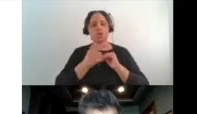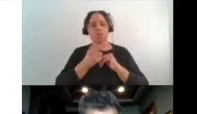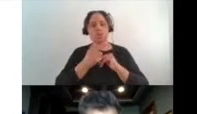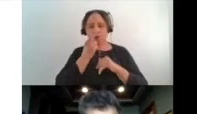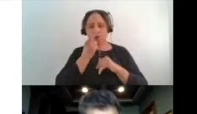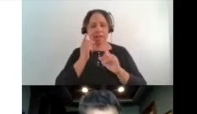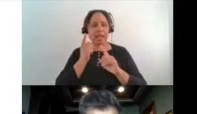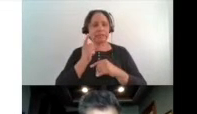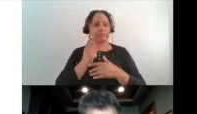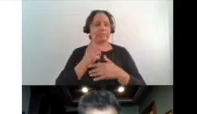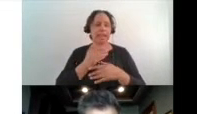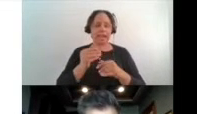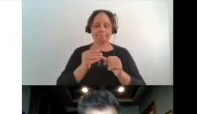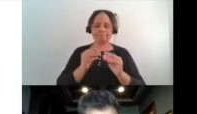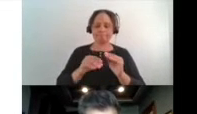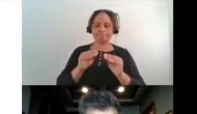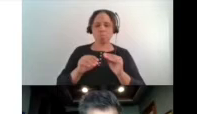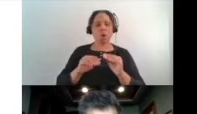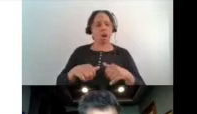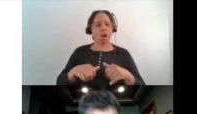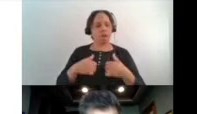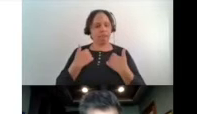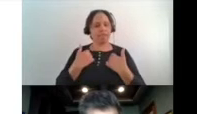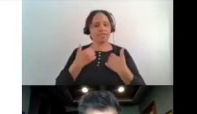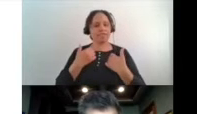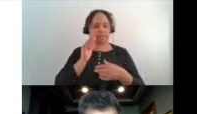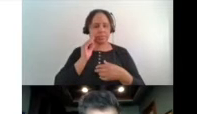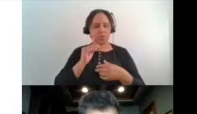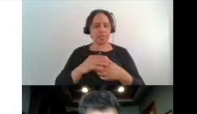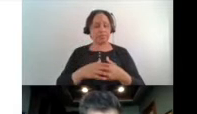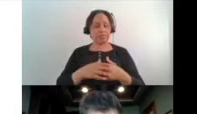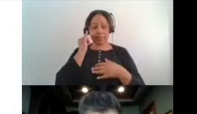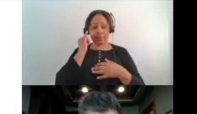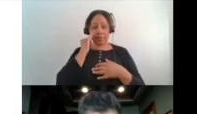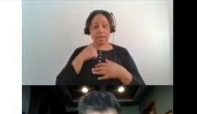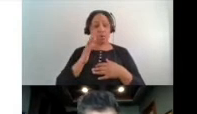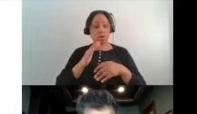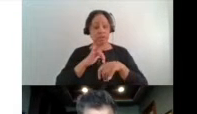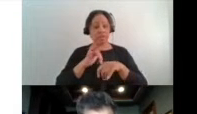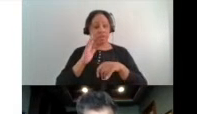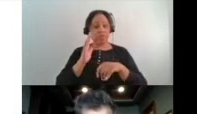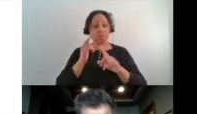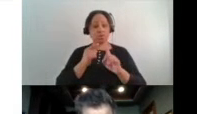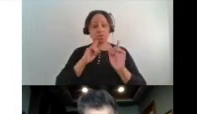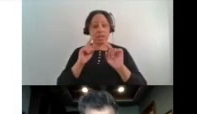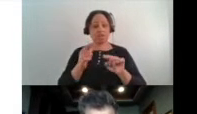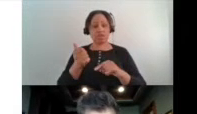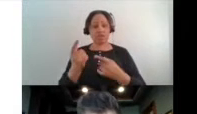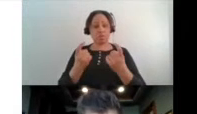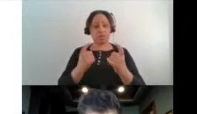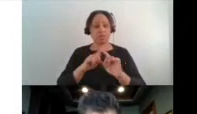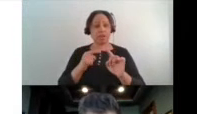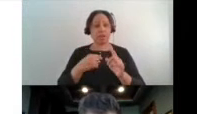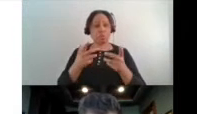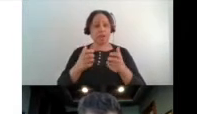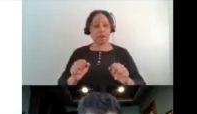inshallah. So with that being said, I'd like to conclude. If there are any questions, I'll be available to answer any questions, but I want to leave enough opportunity for the transplant folks